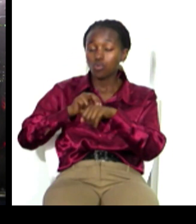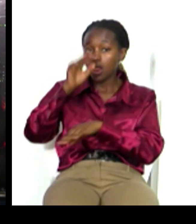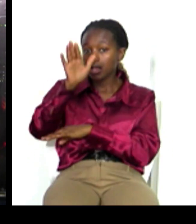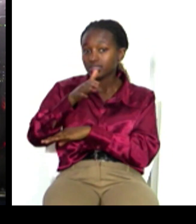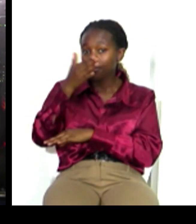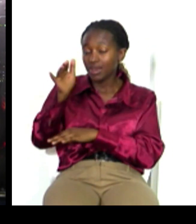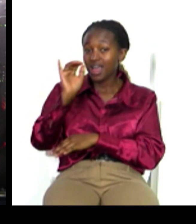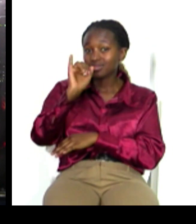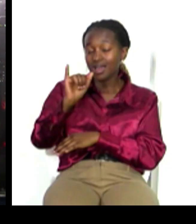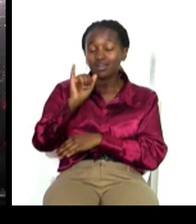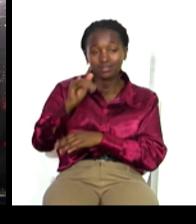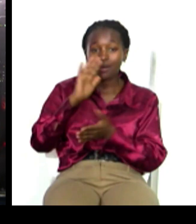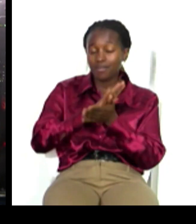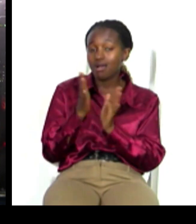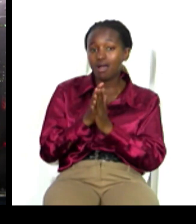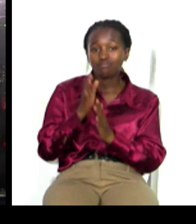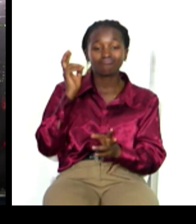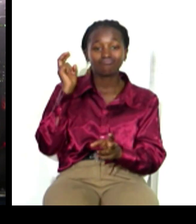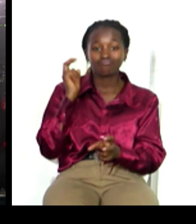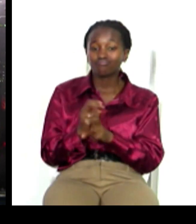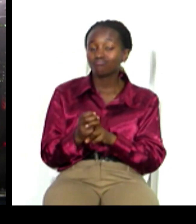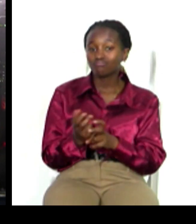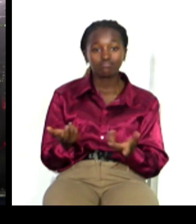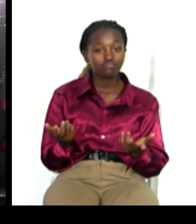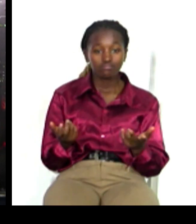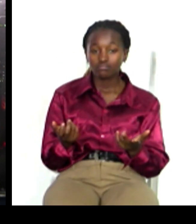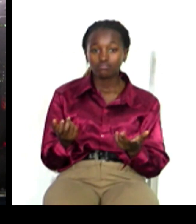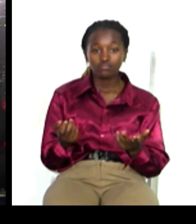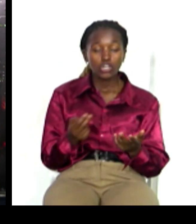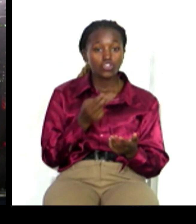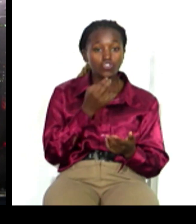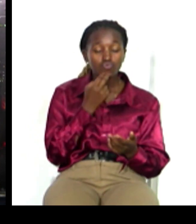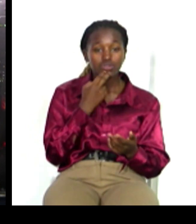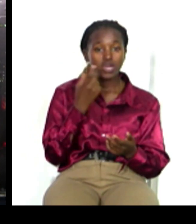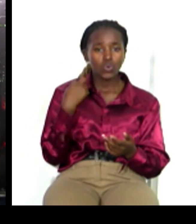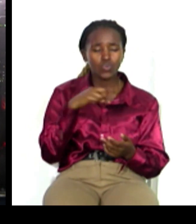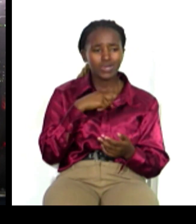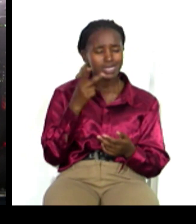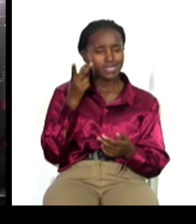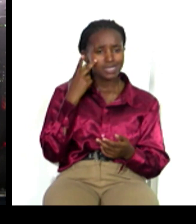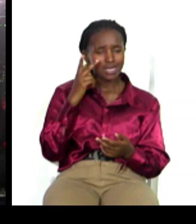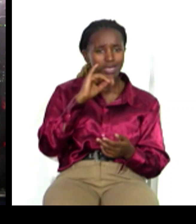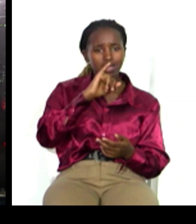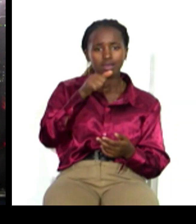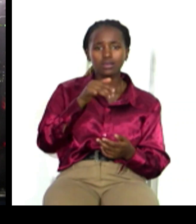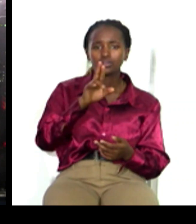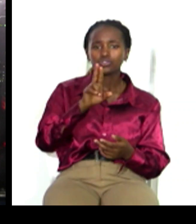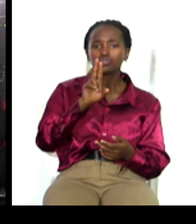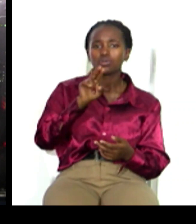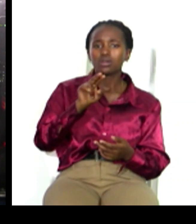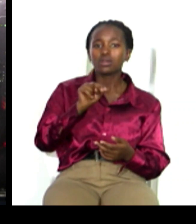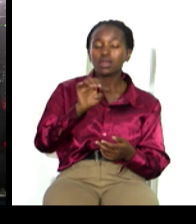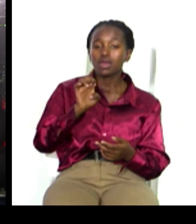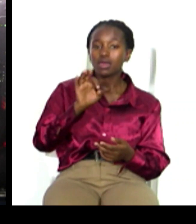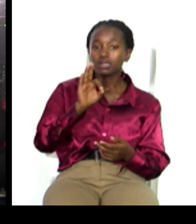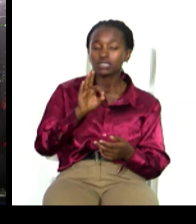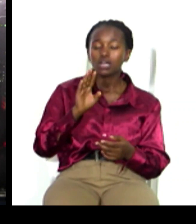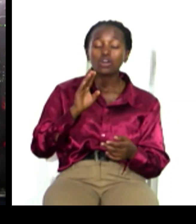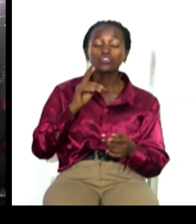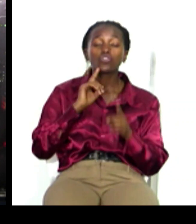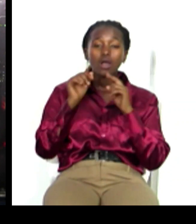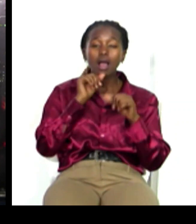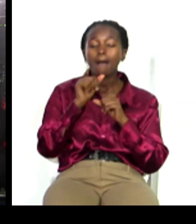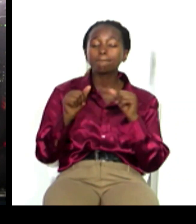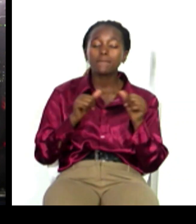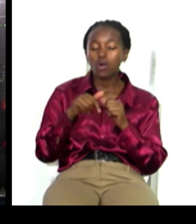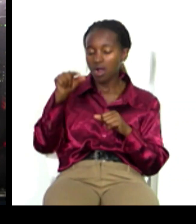happen is going to be very, very hard. Like what happened on Tuesday to see Junet. Aku speak ill about the government. Akuongea